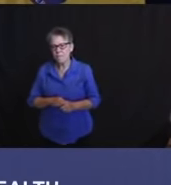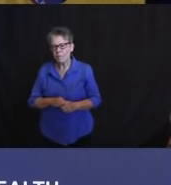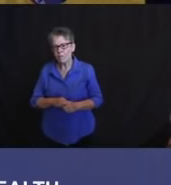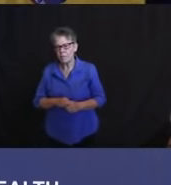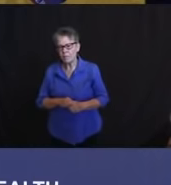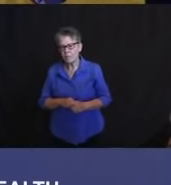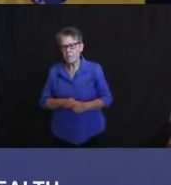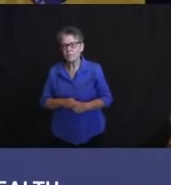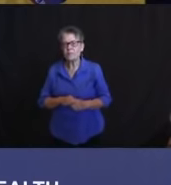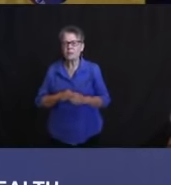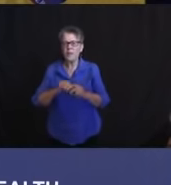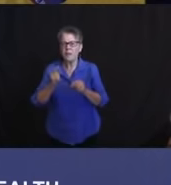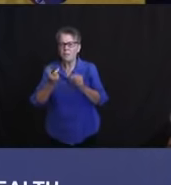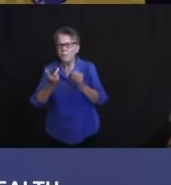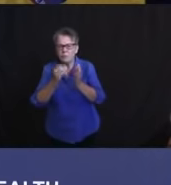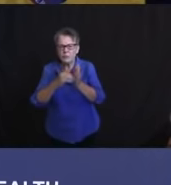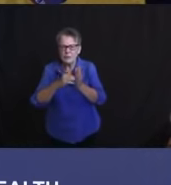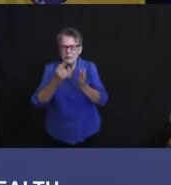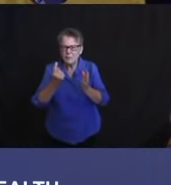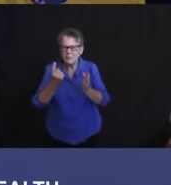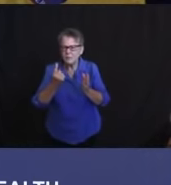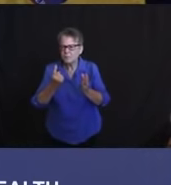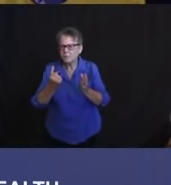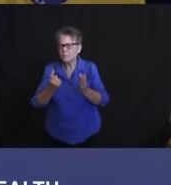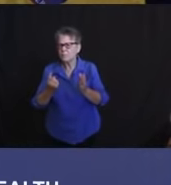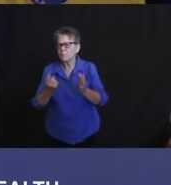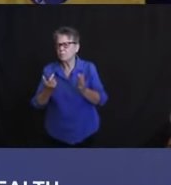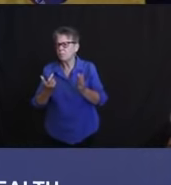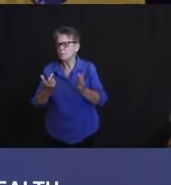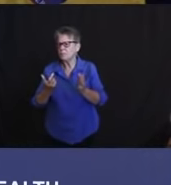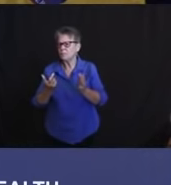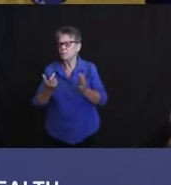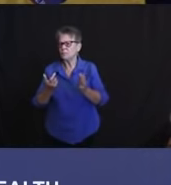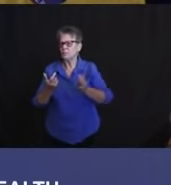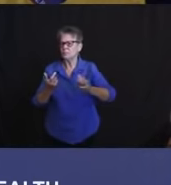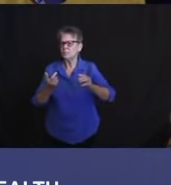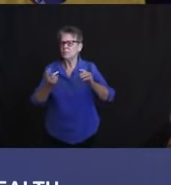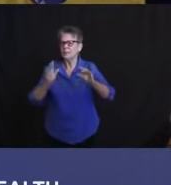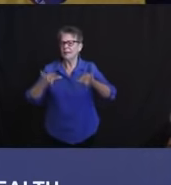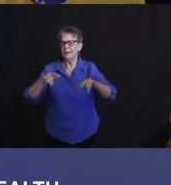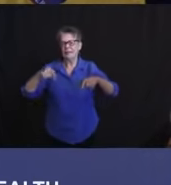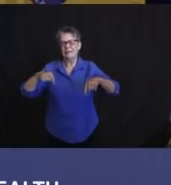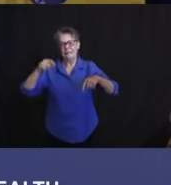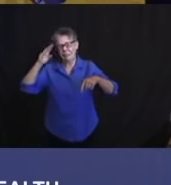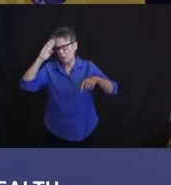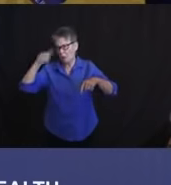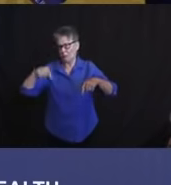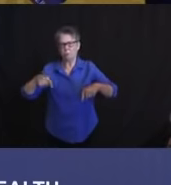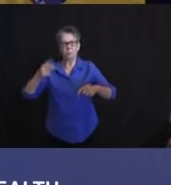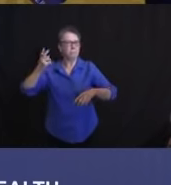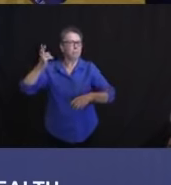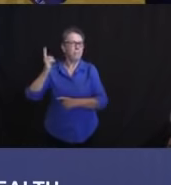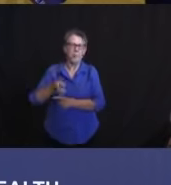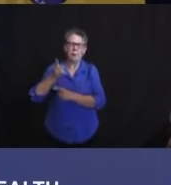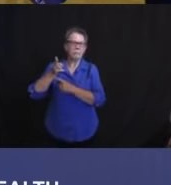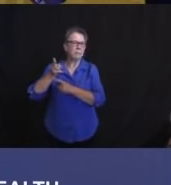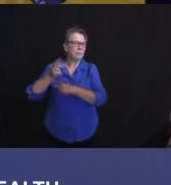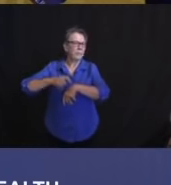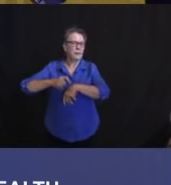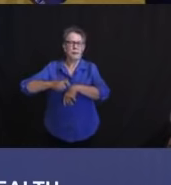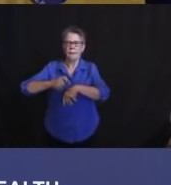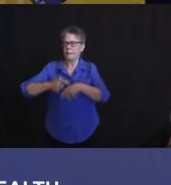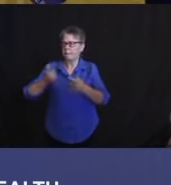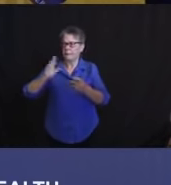that we're in. It doesn't specify any particular location, and it is permissive. It does not bind the